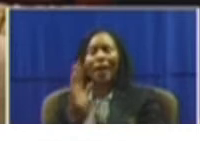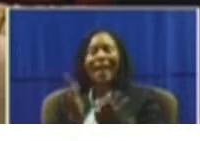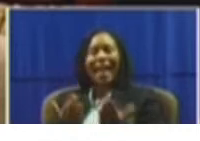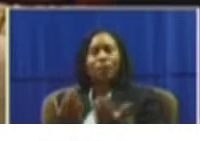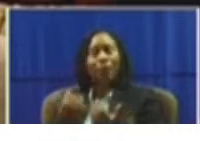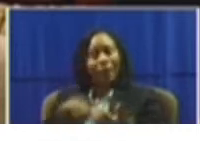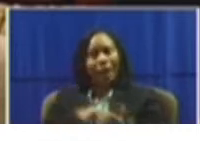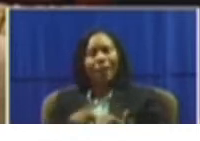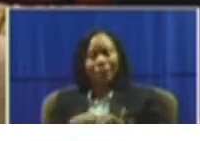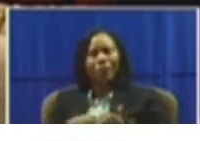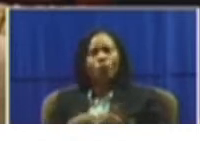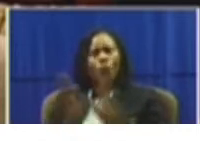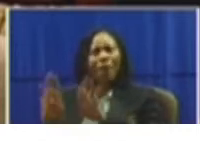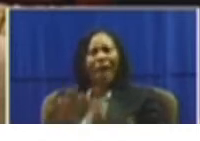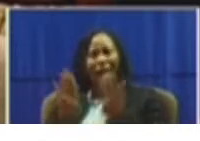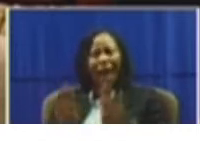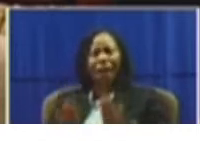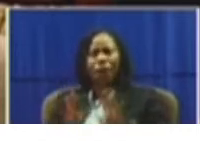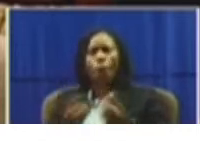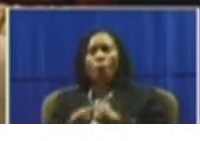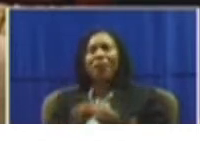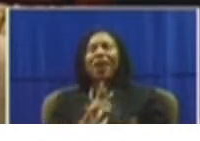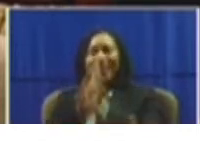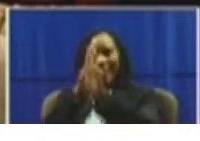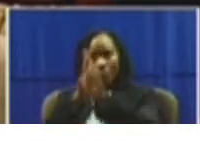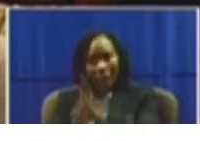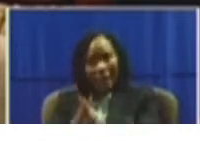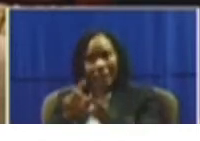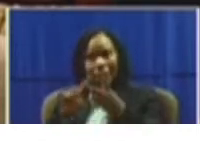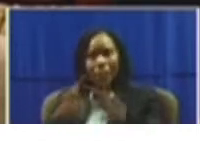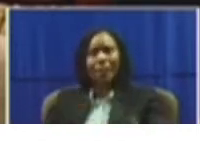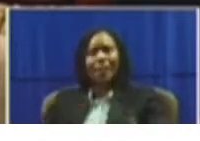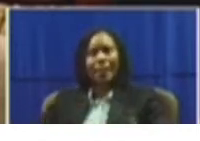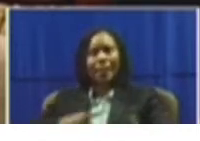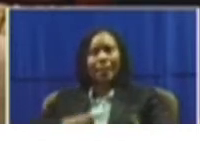conduct ourselves with respect and dignity.